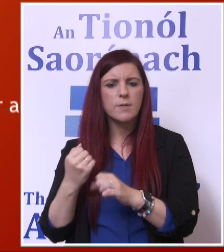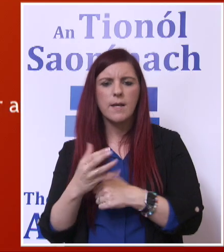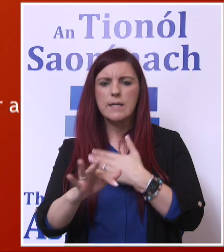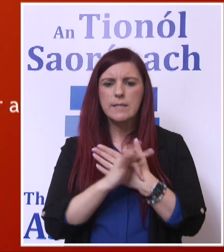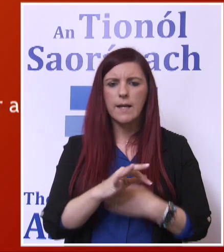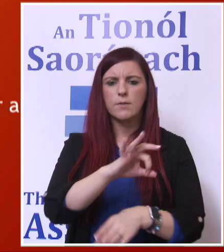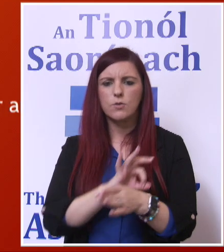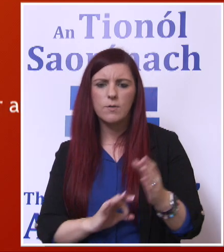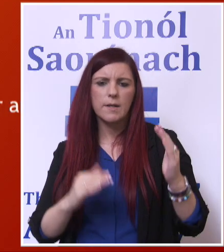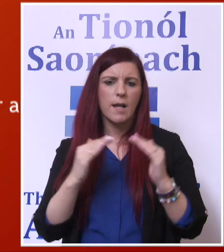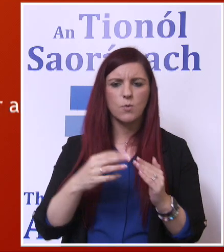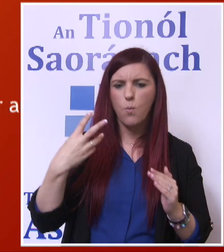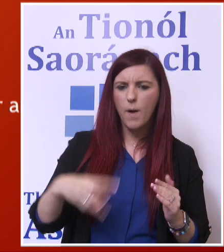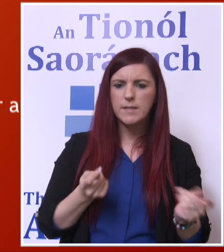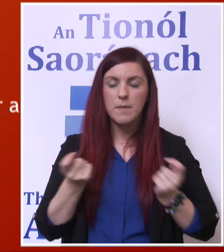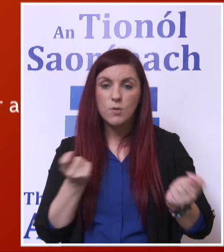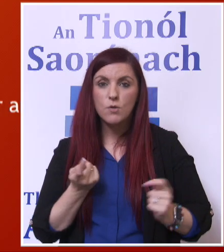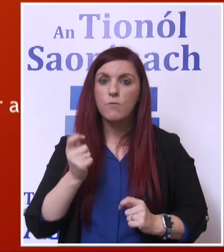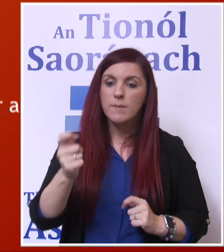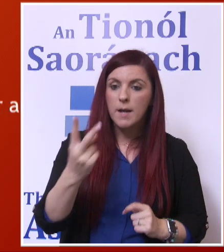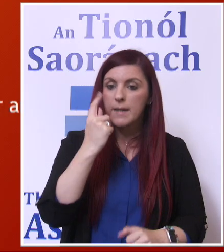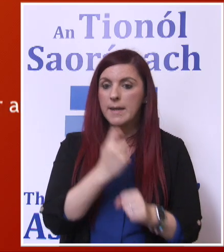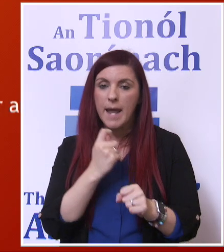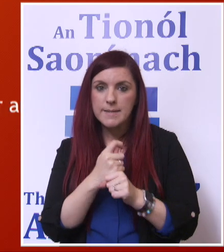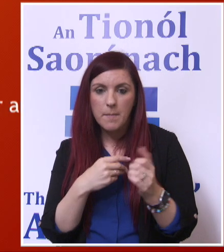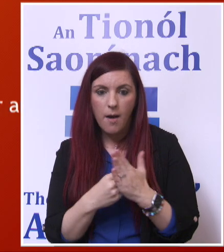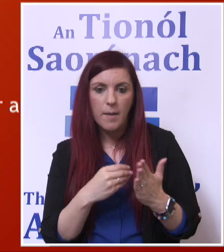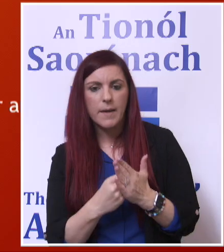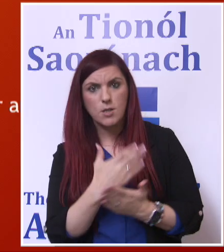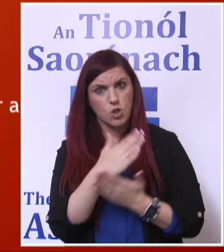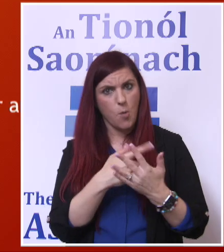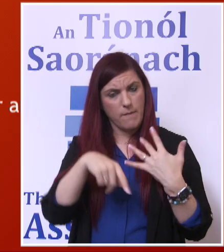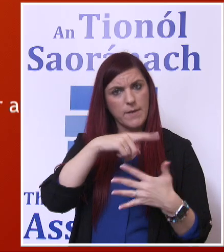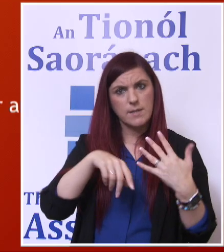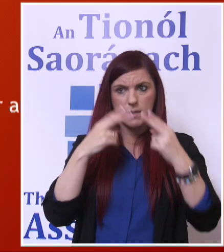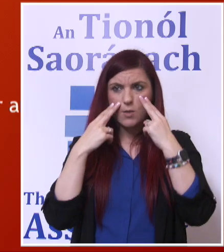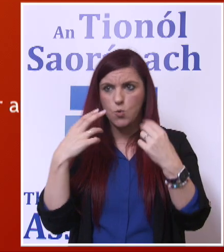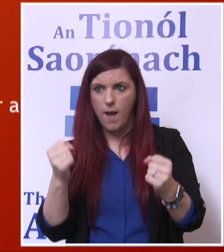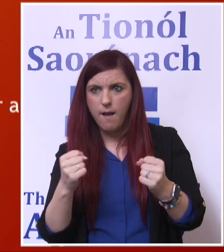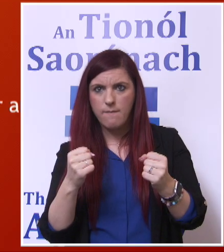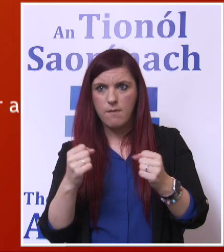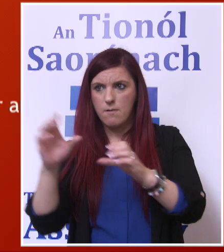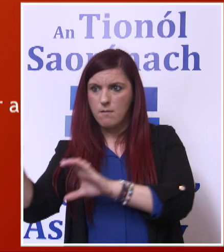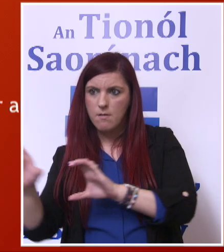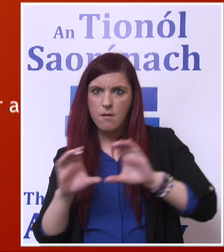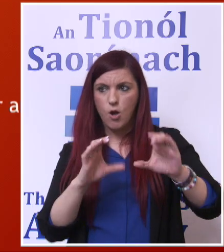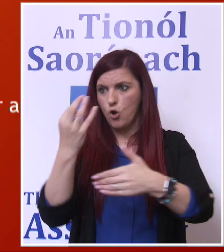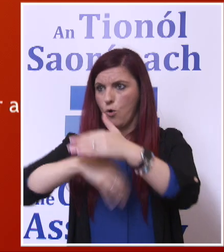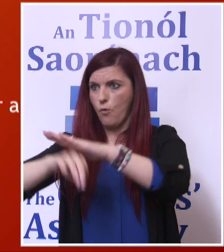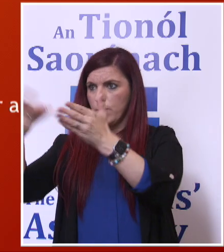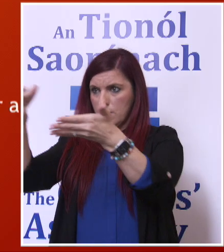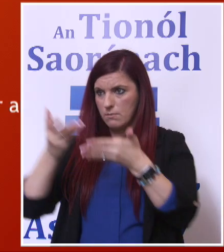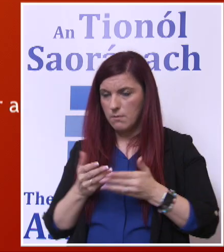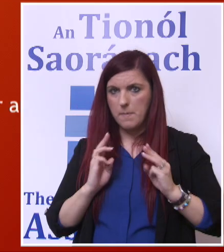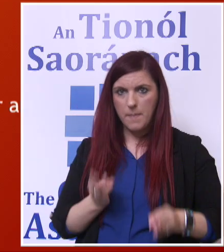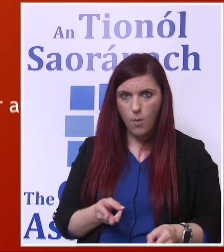housing, waste management, transport, the nighttime economy, for example. Some of this would require a derogation of power from government down, some of it